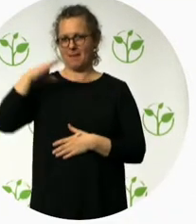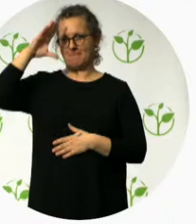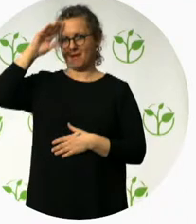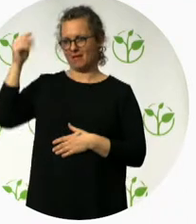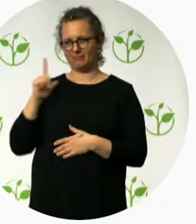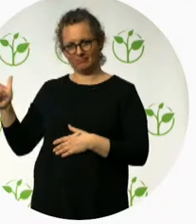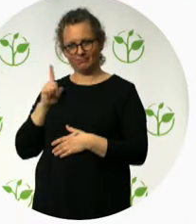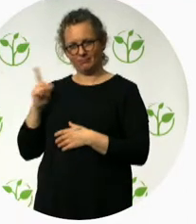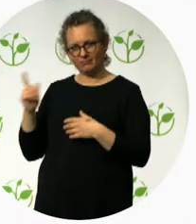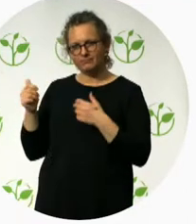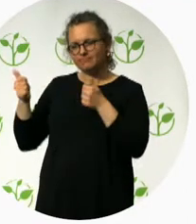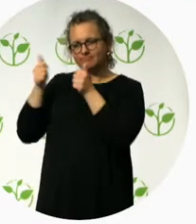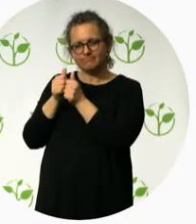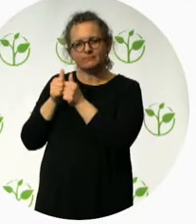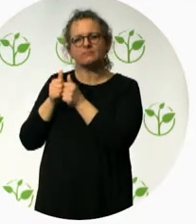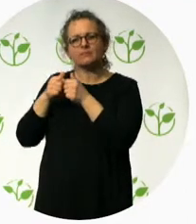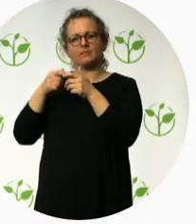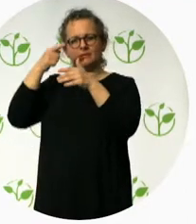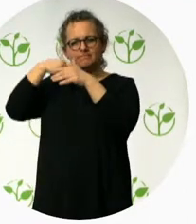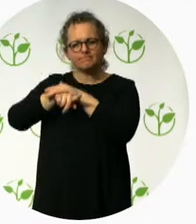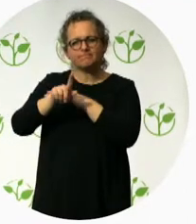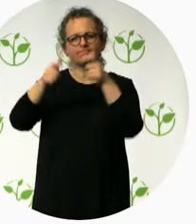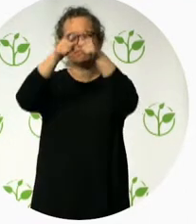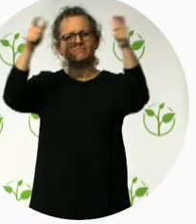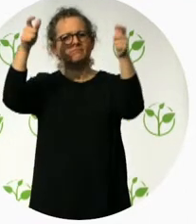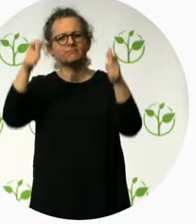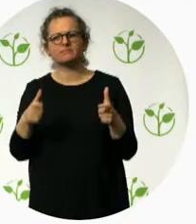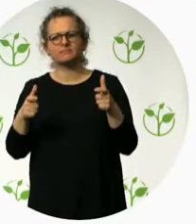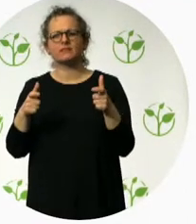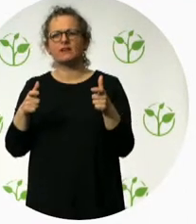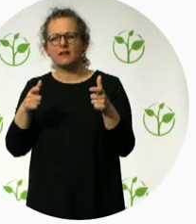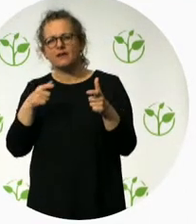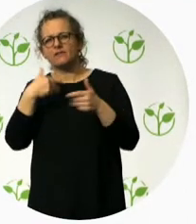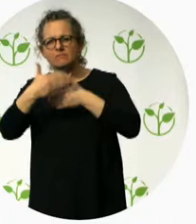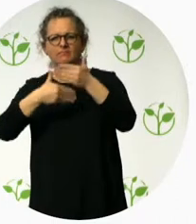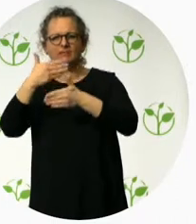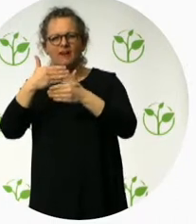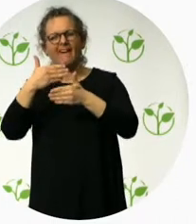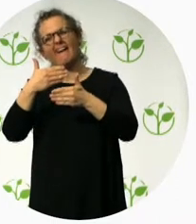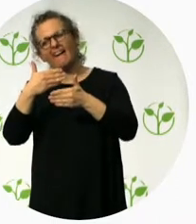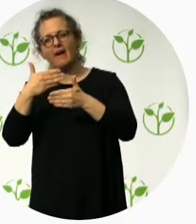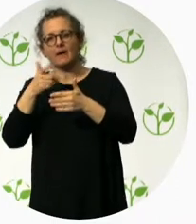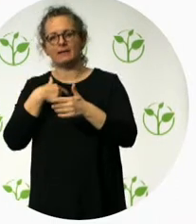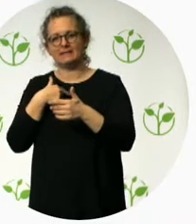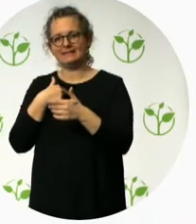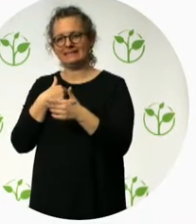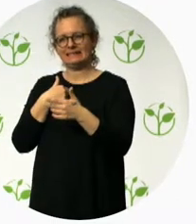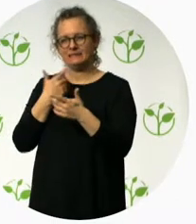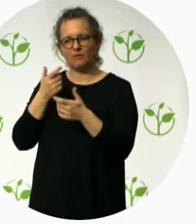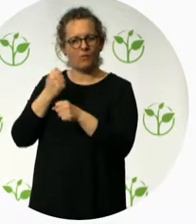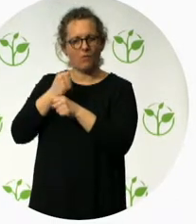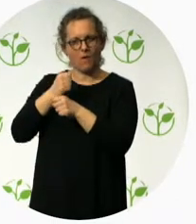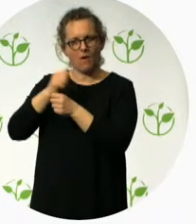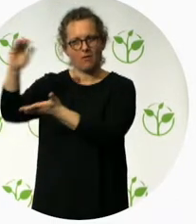has taken up the education component, and they're trying to implement it in all the districts, in 24 schools all across